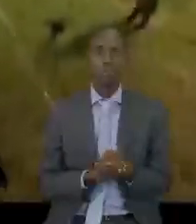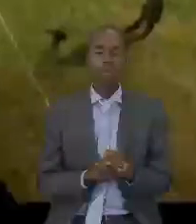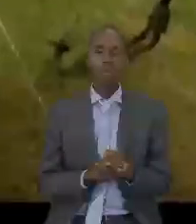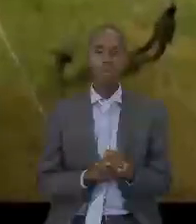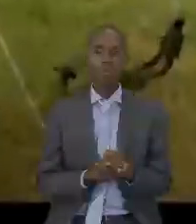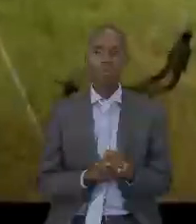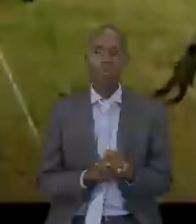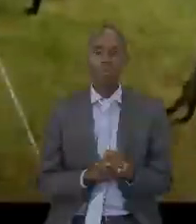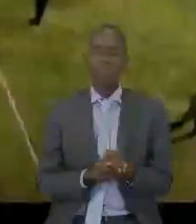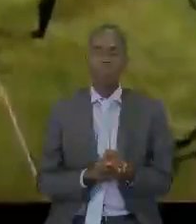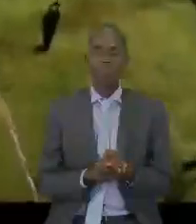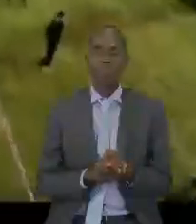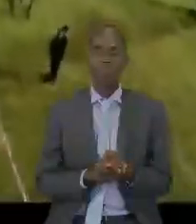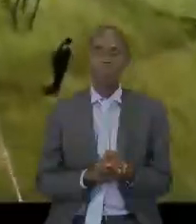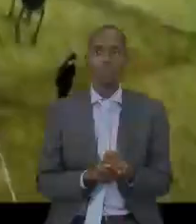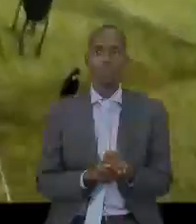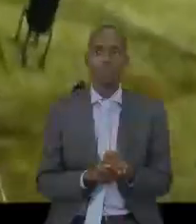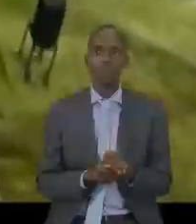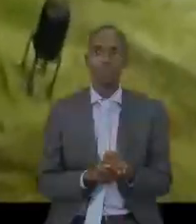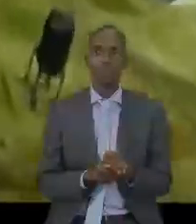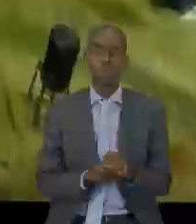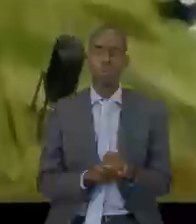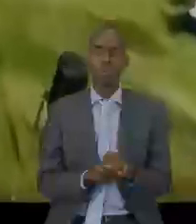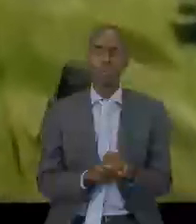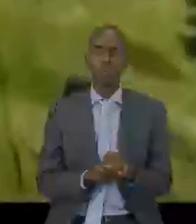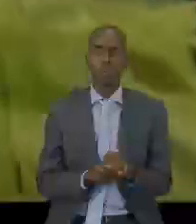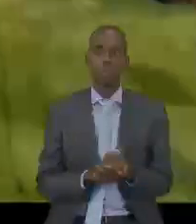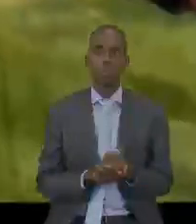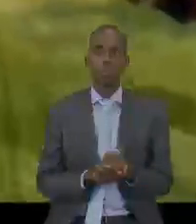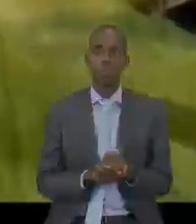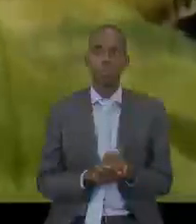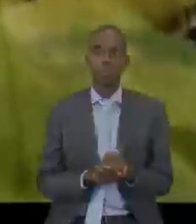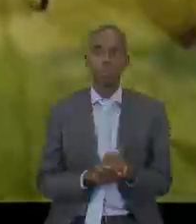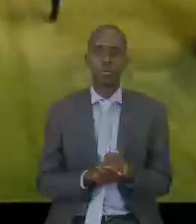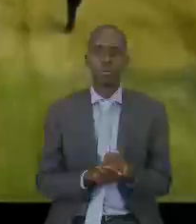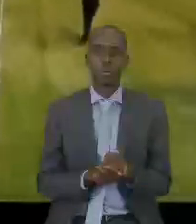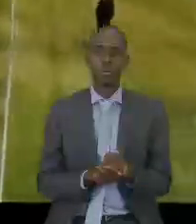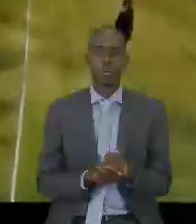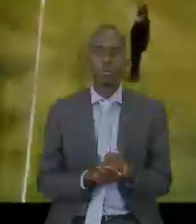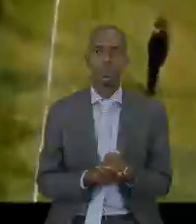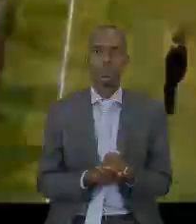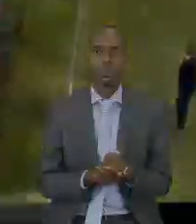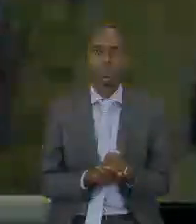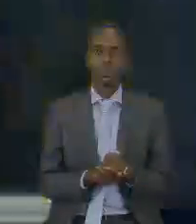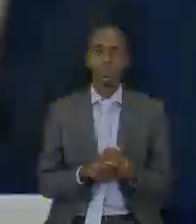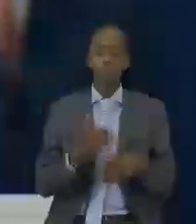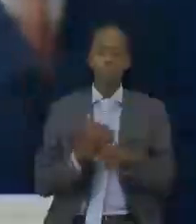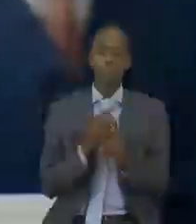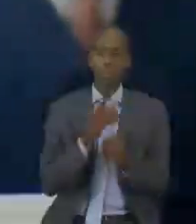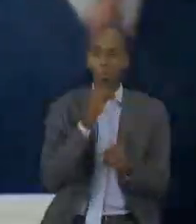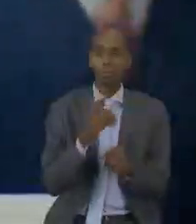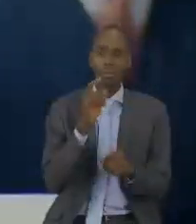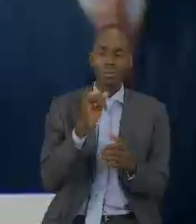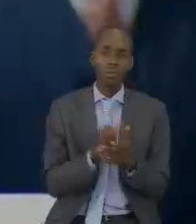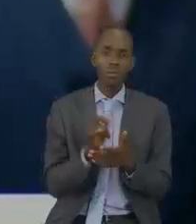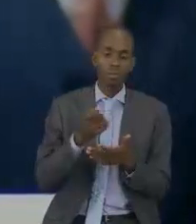Then quickly do so, please. Make sure you take all their particulars as